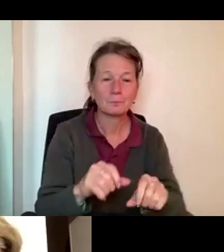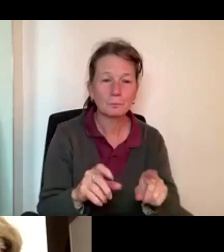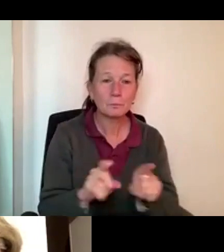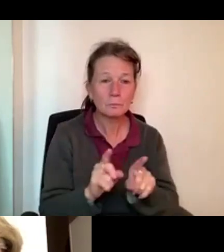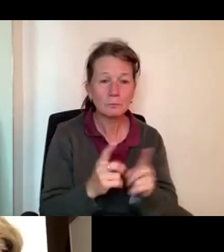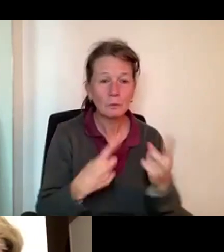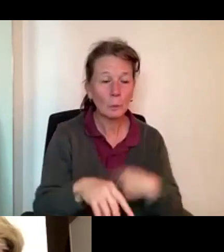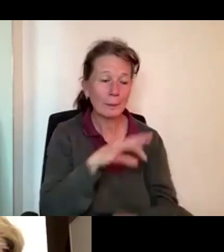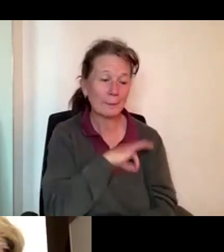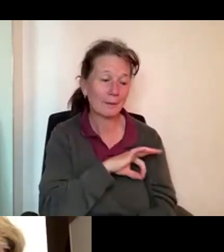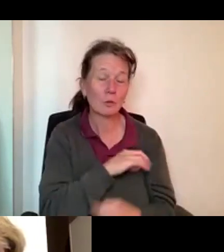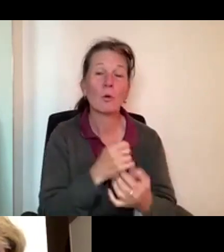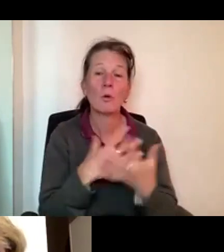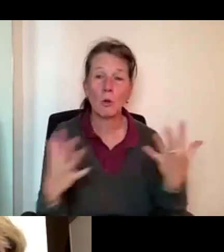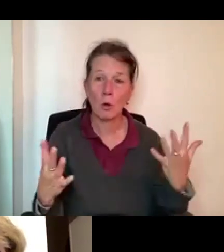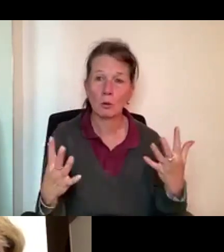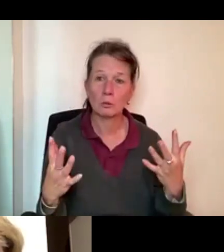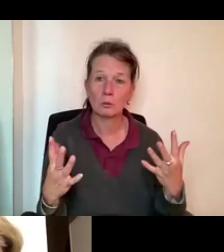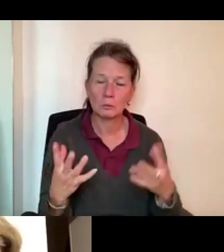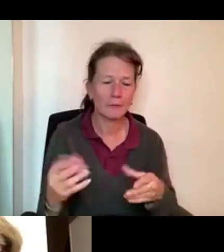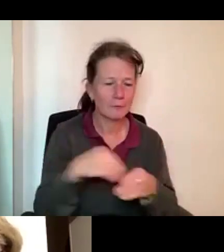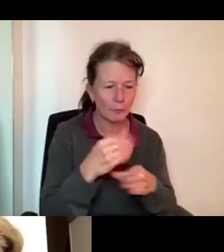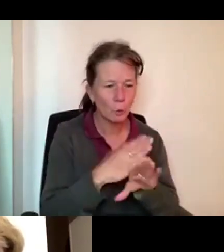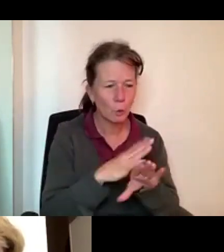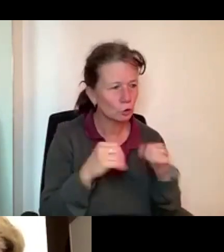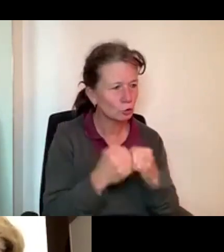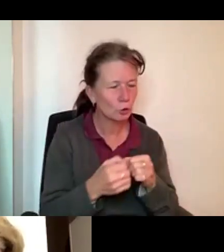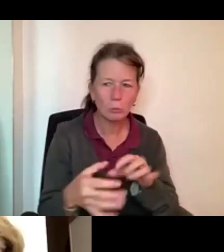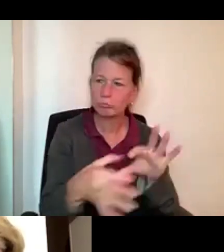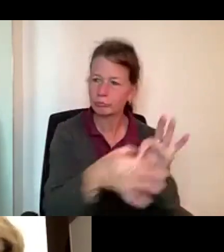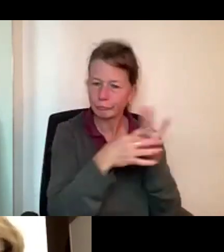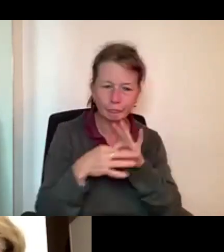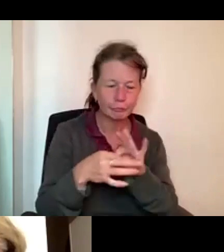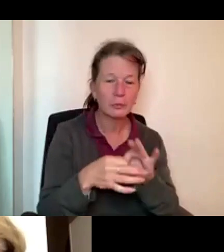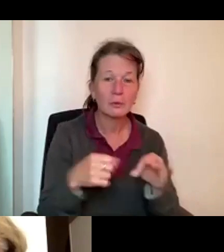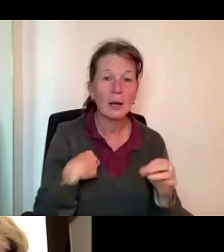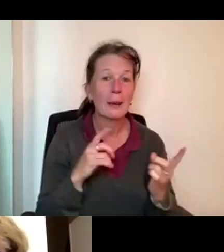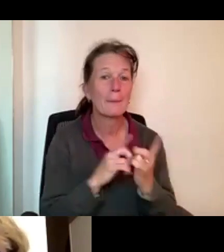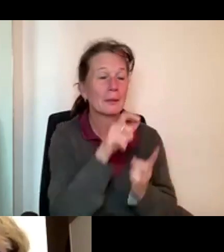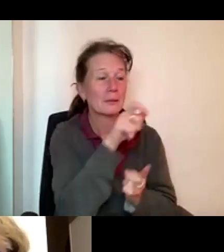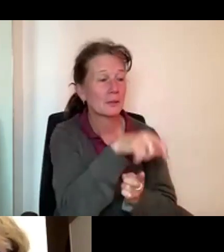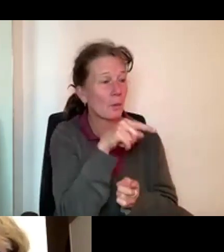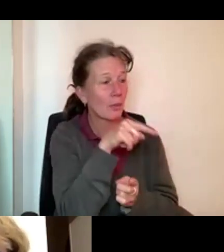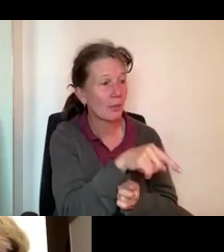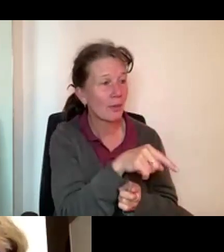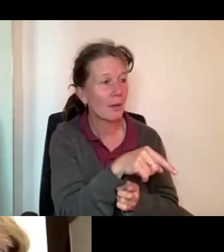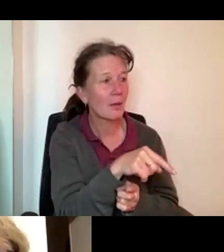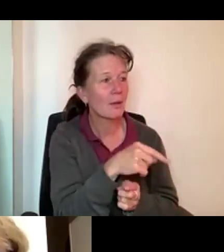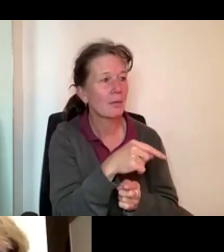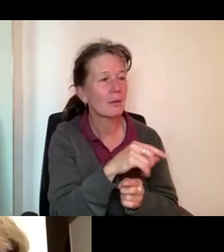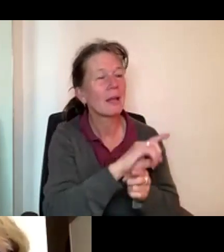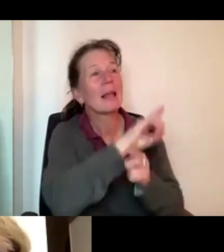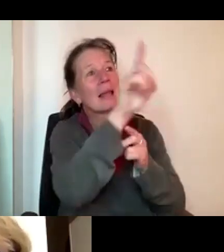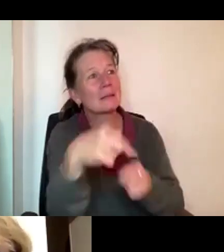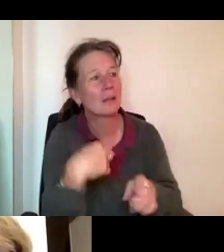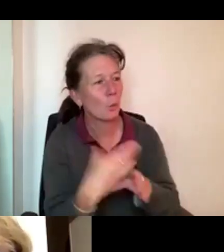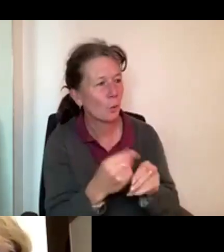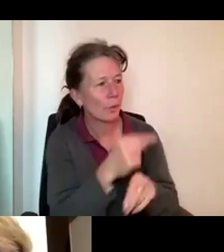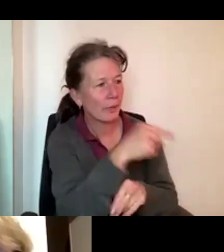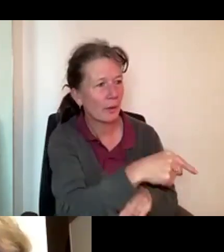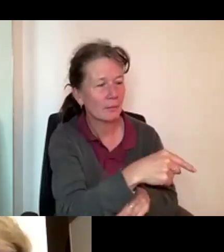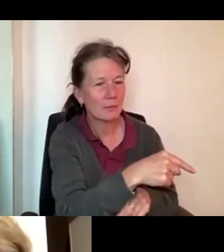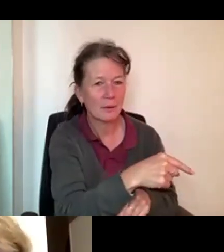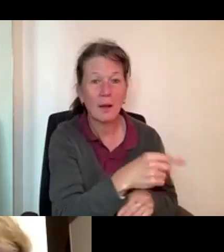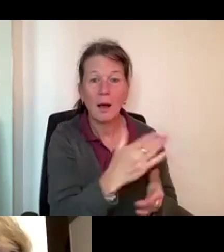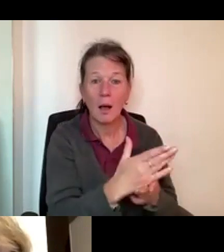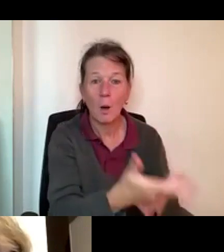of doing that workshop together. And I met someone there that I ended up working with. And even though I did get that job, I